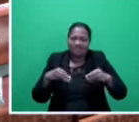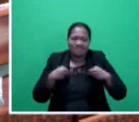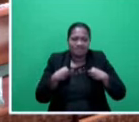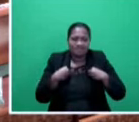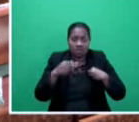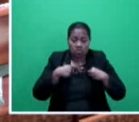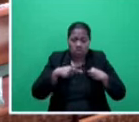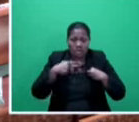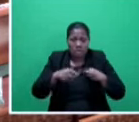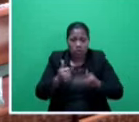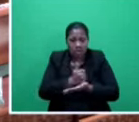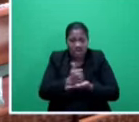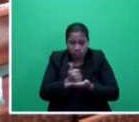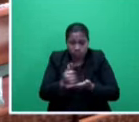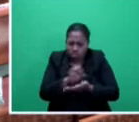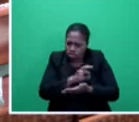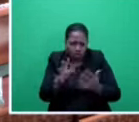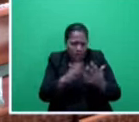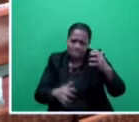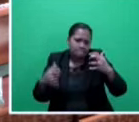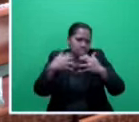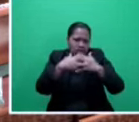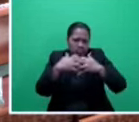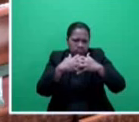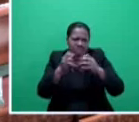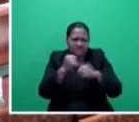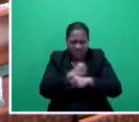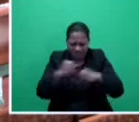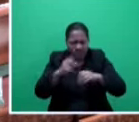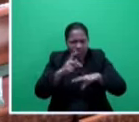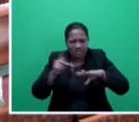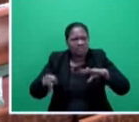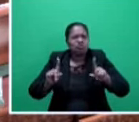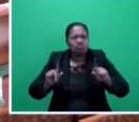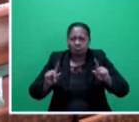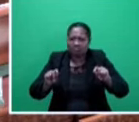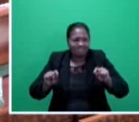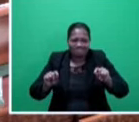not within the powers of Parliament to take.